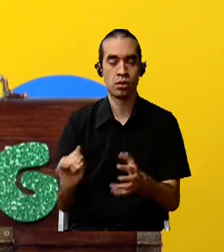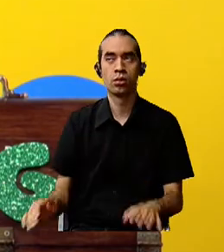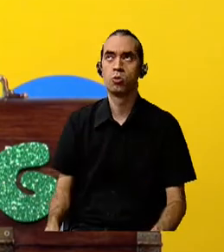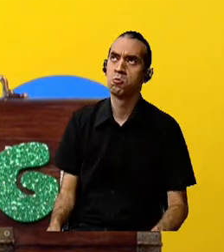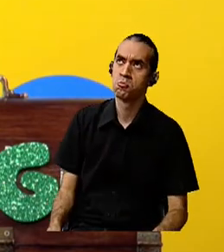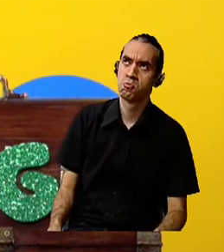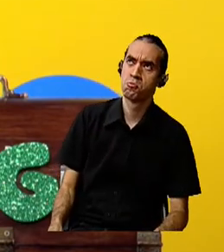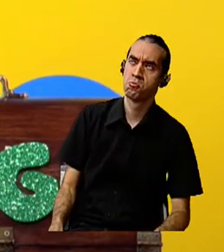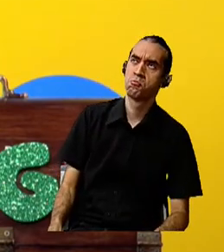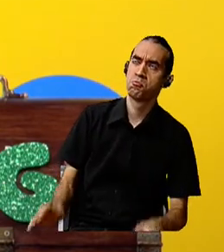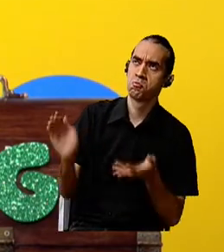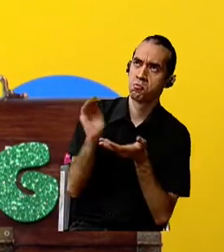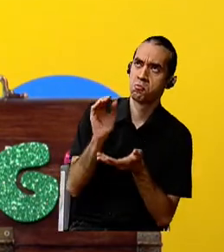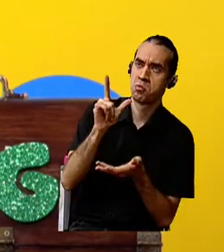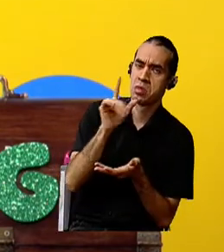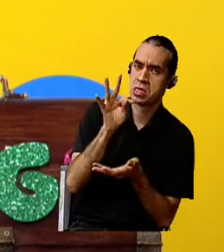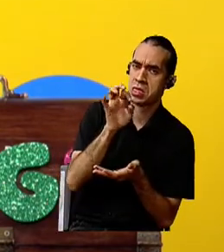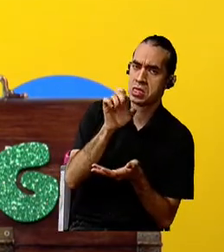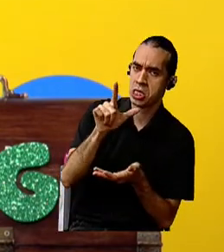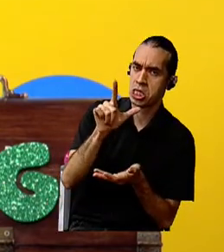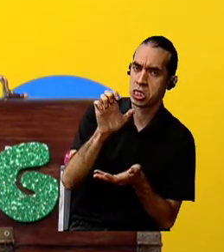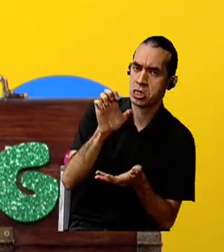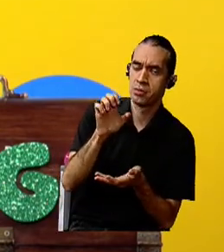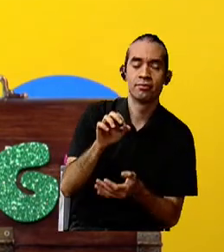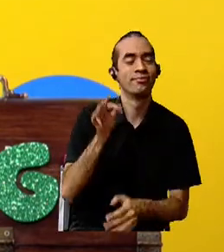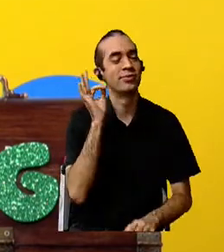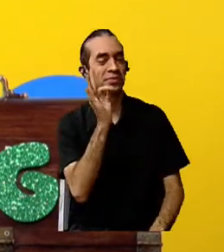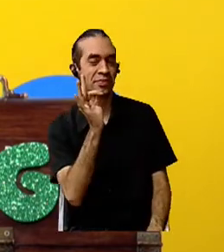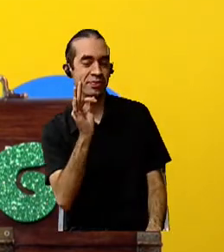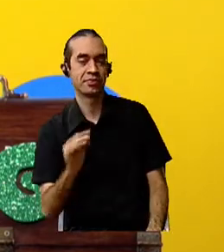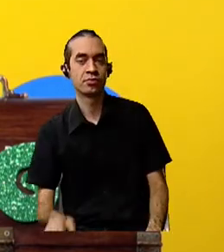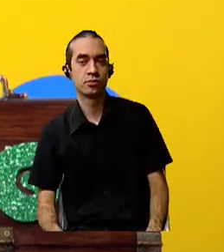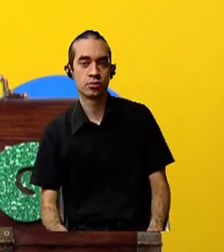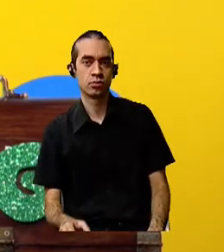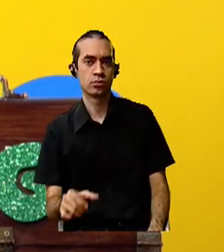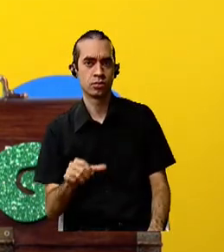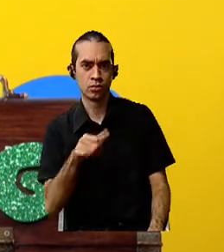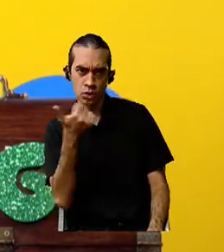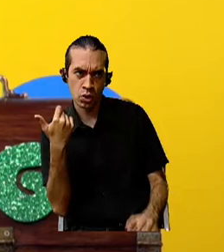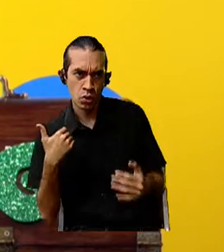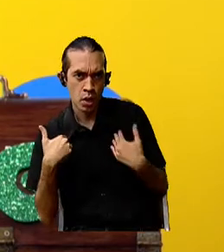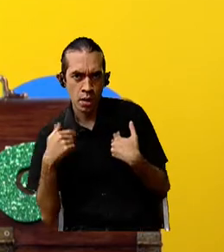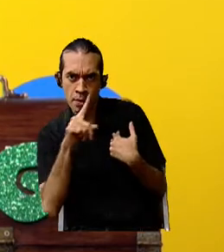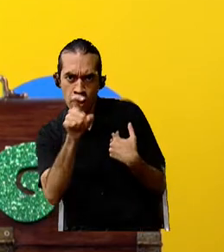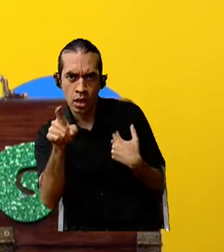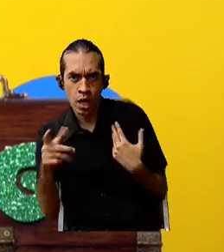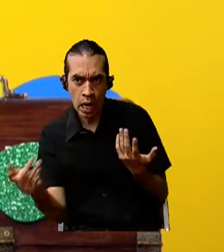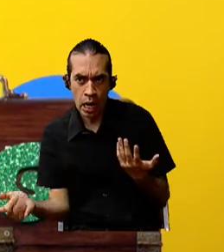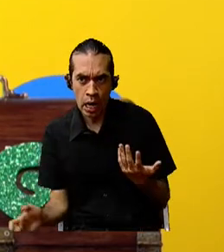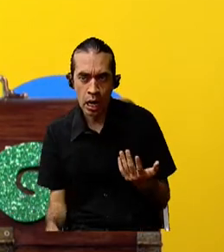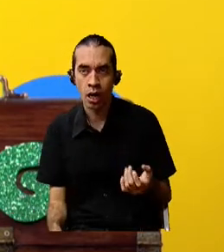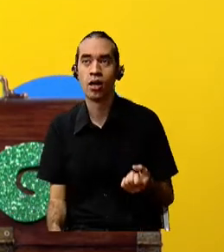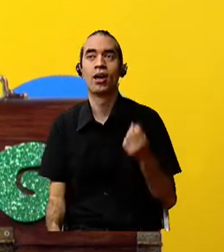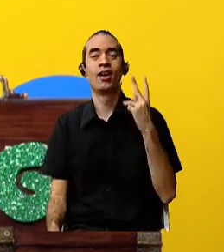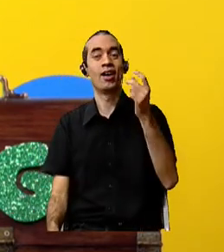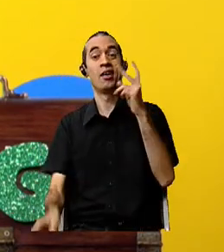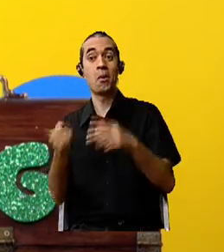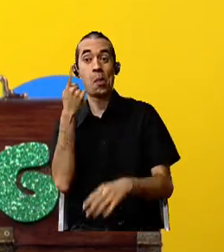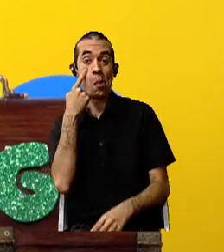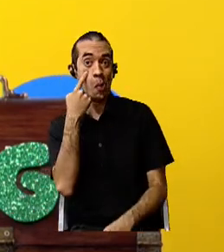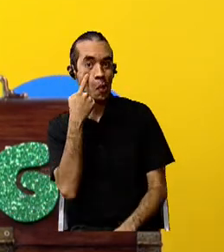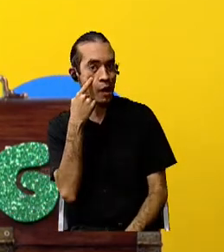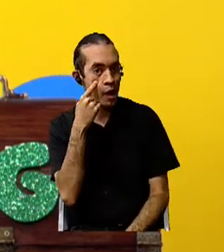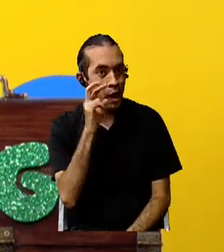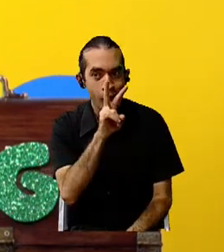I think it's little. Very good. Do we have more animals? Yeah? Okay, let's take a